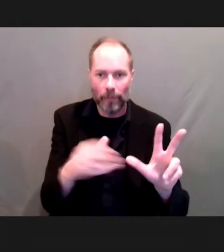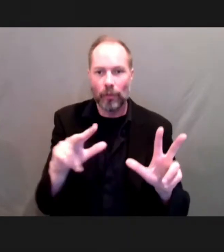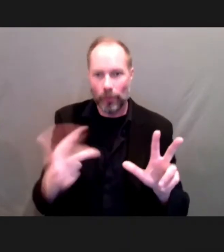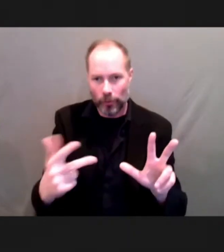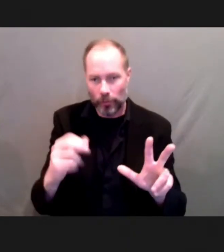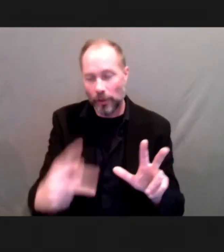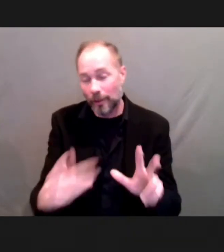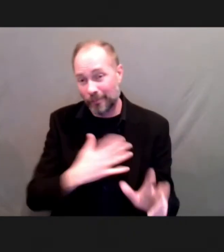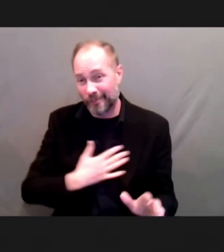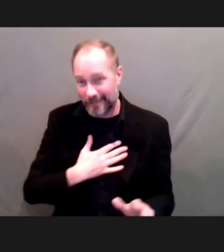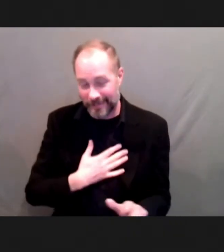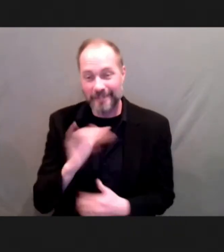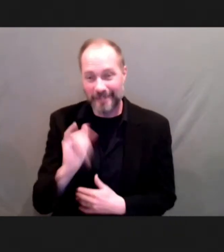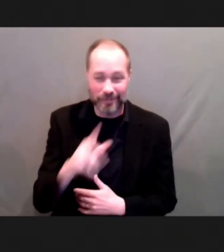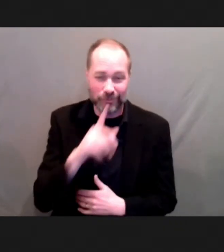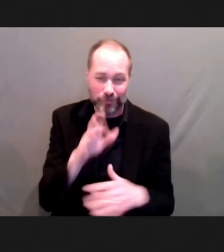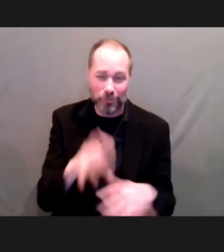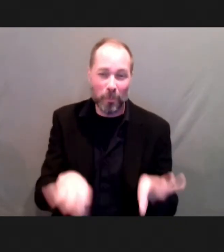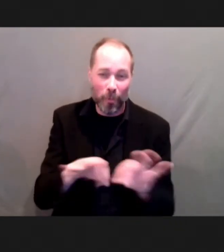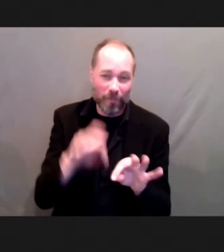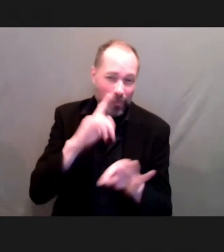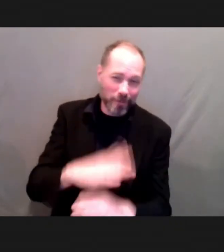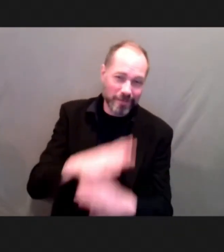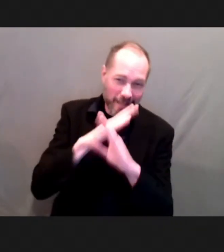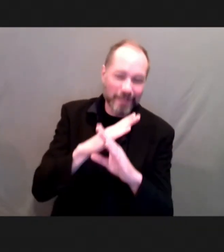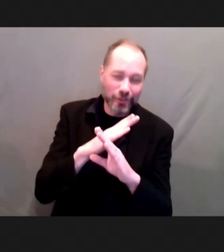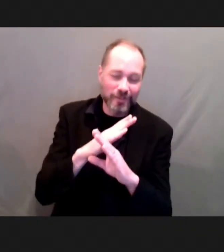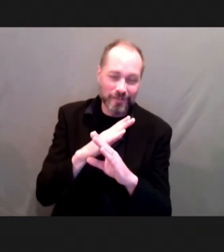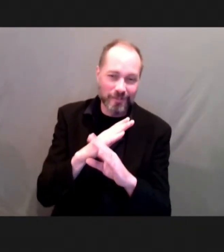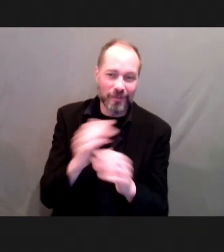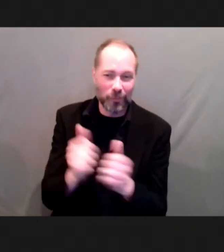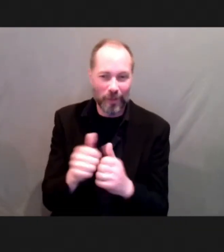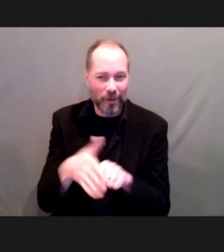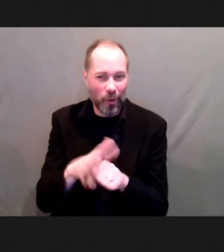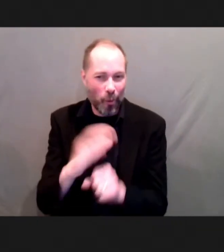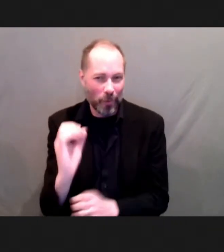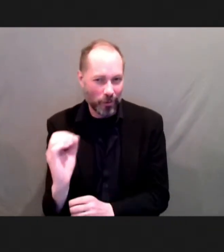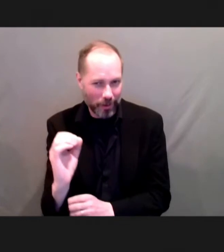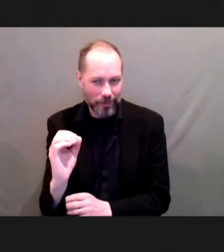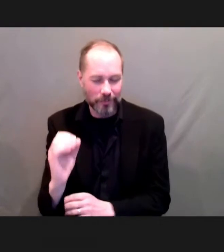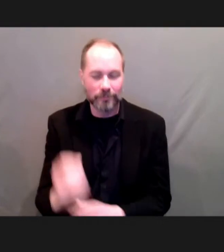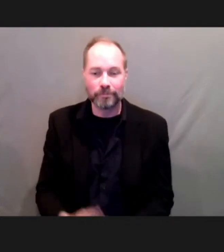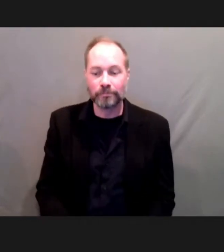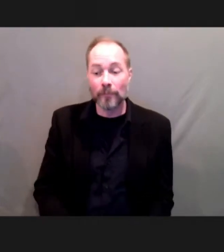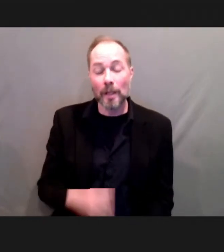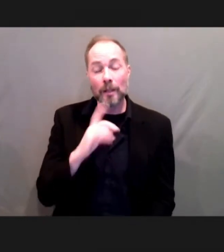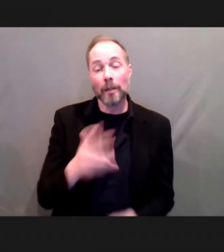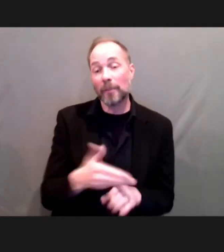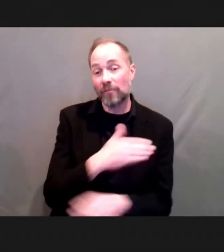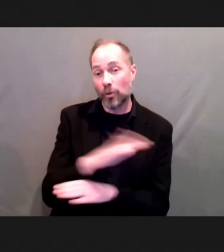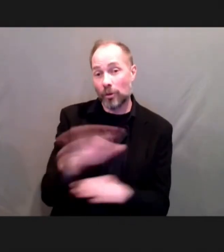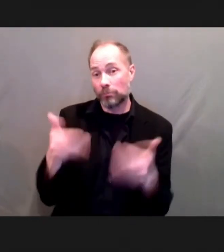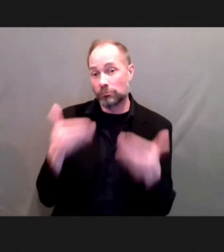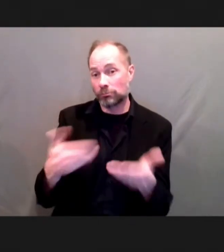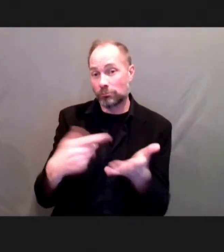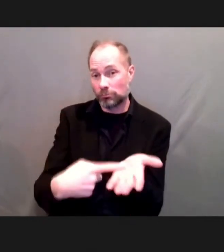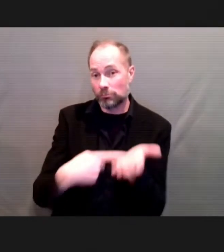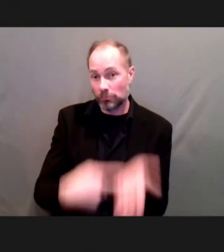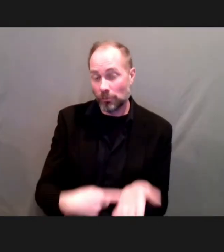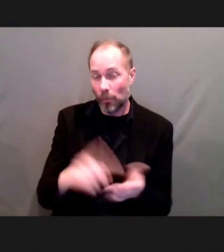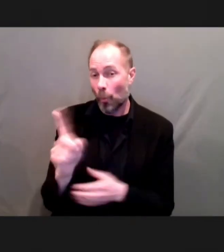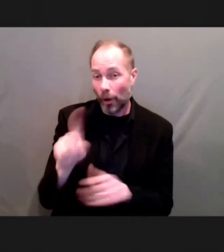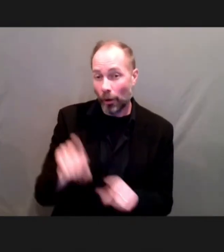It's a critical part of protection, especially against Omicron and especially now. Before I talk more about where you can get